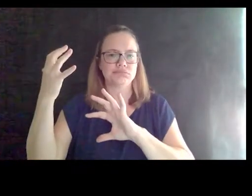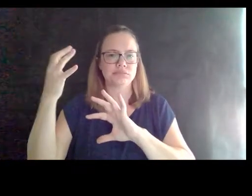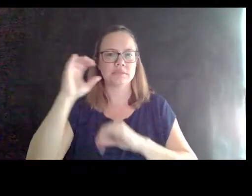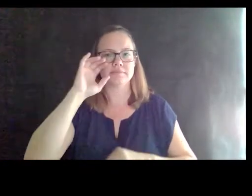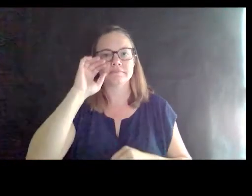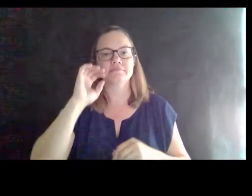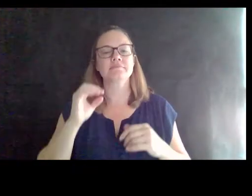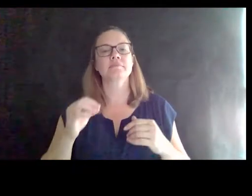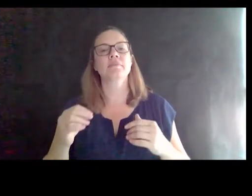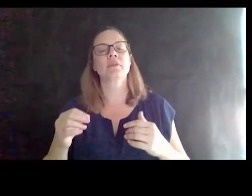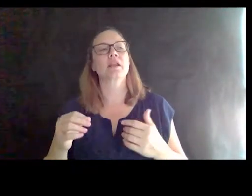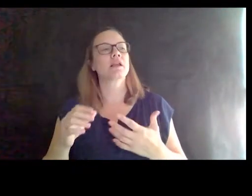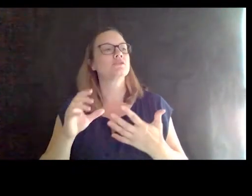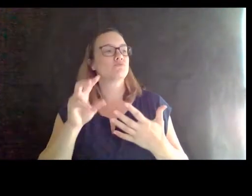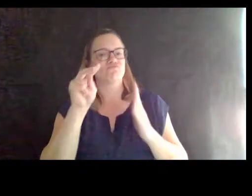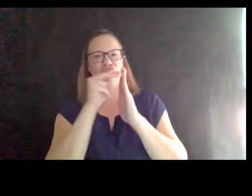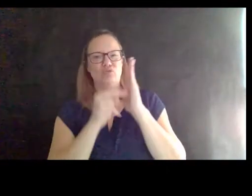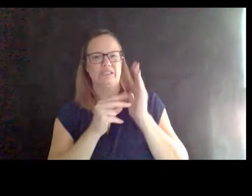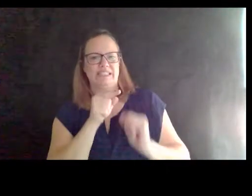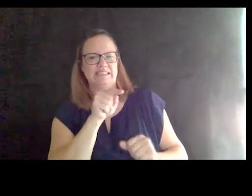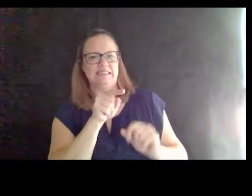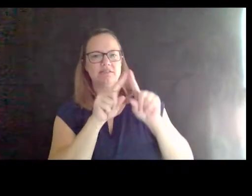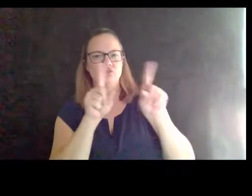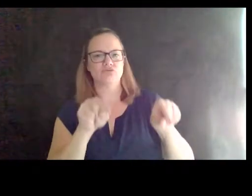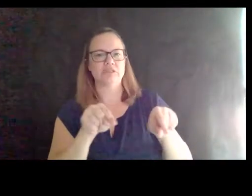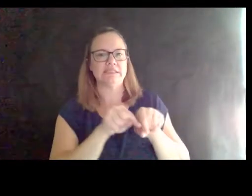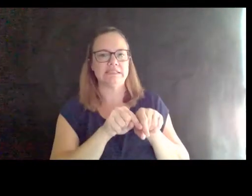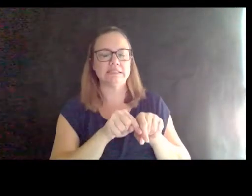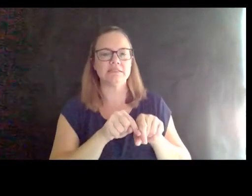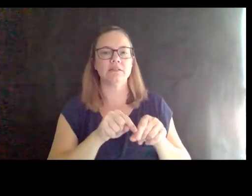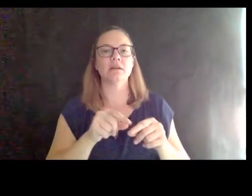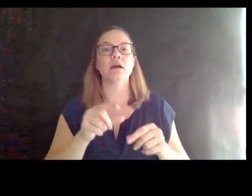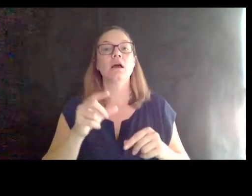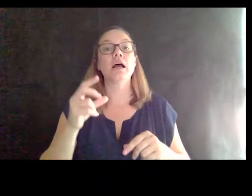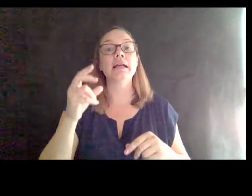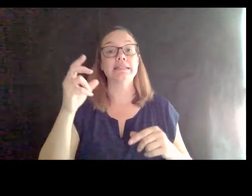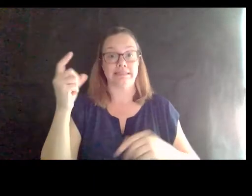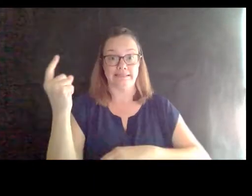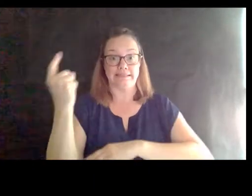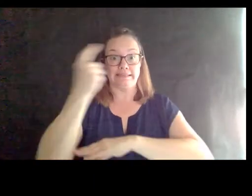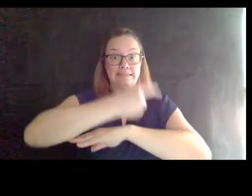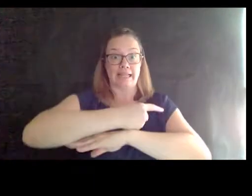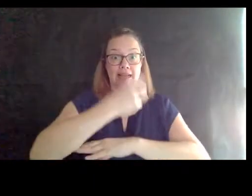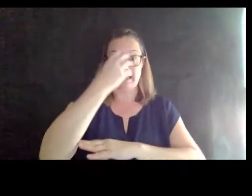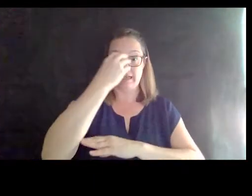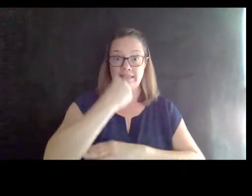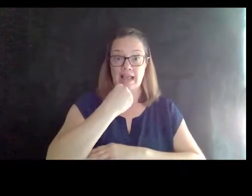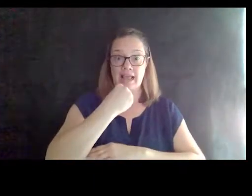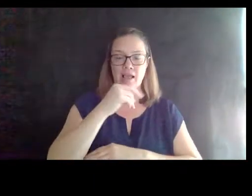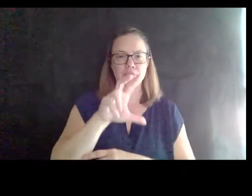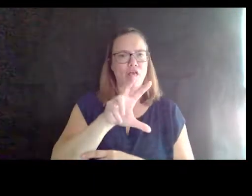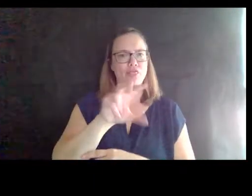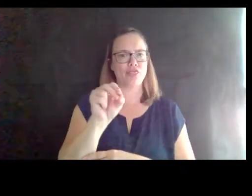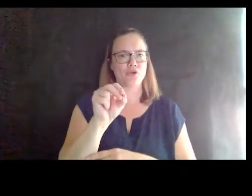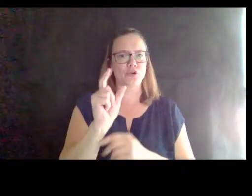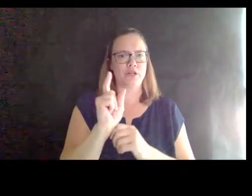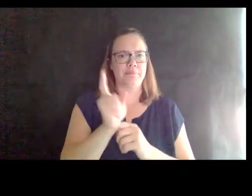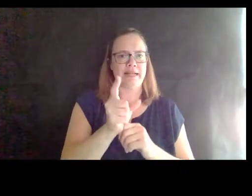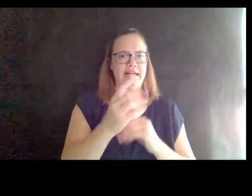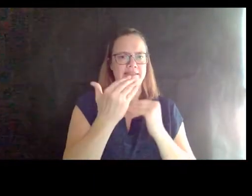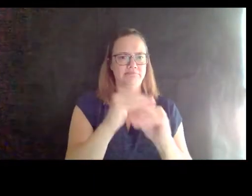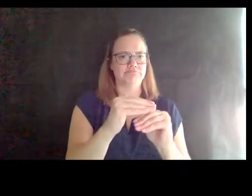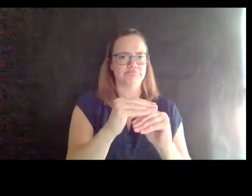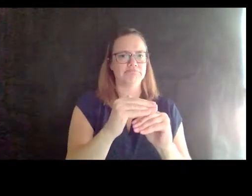So moving through some of these, limiting your daytime naps to 30 minutes. It's okay to nap.